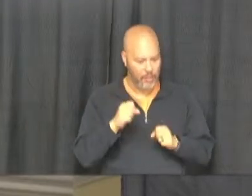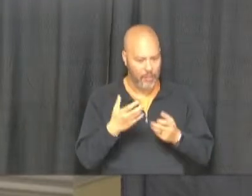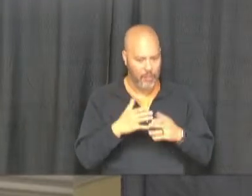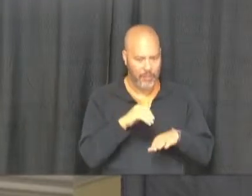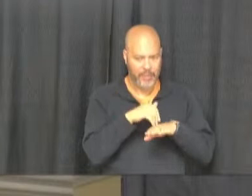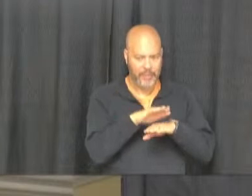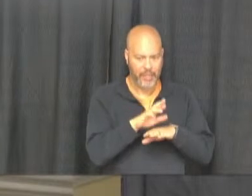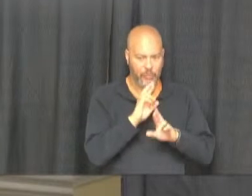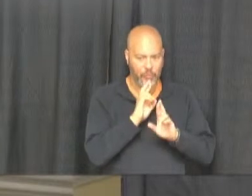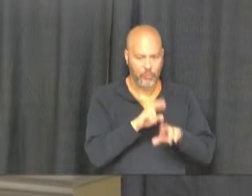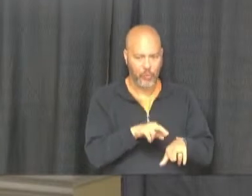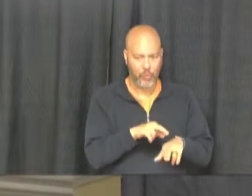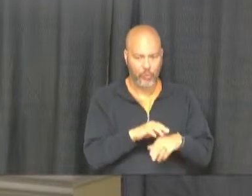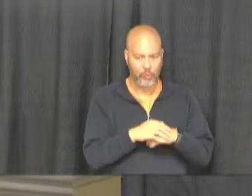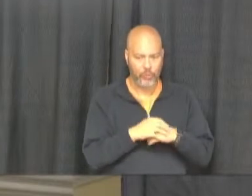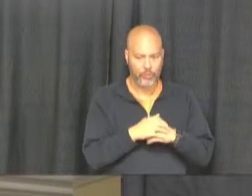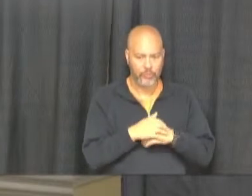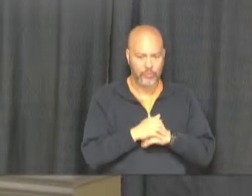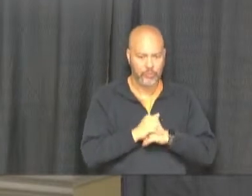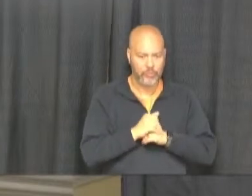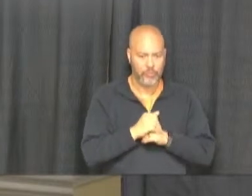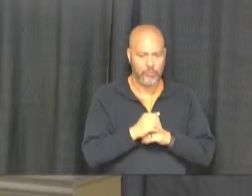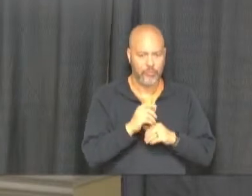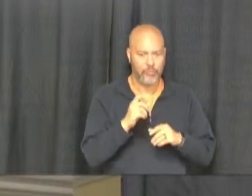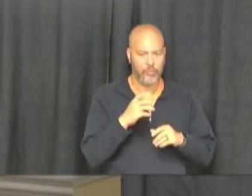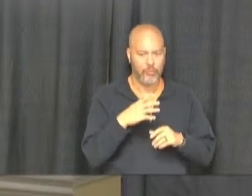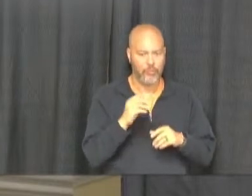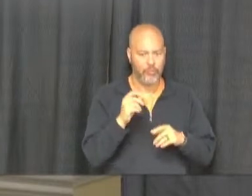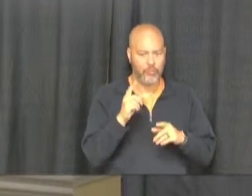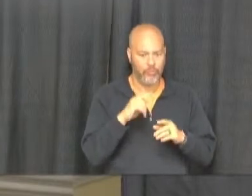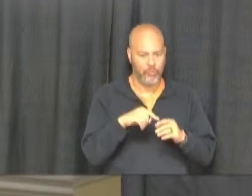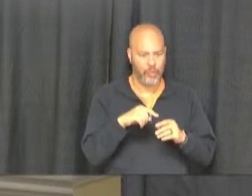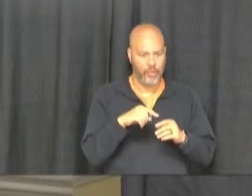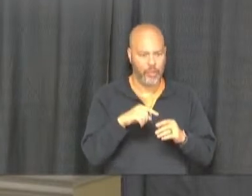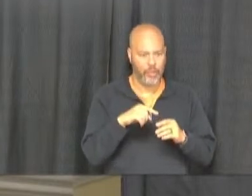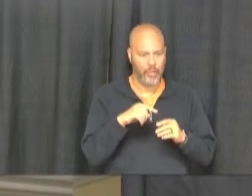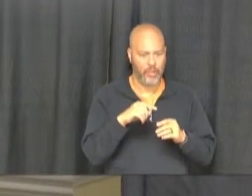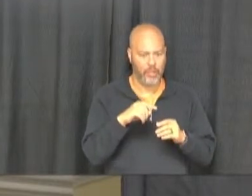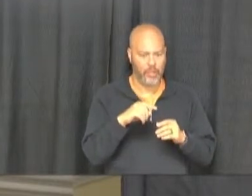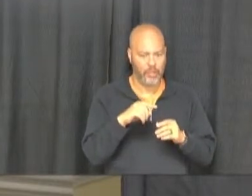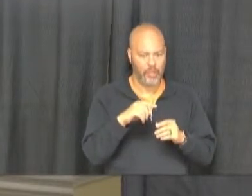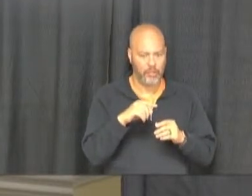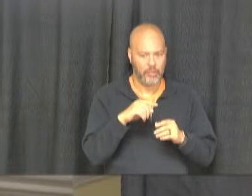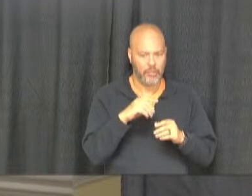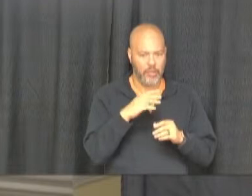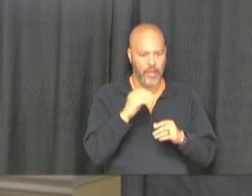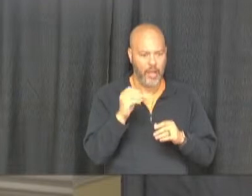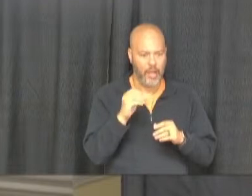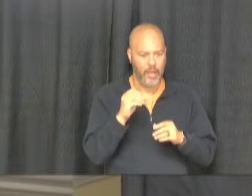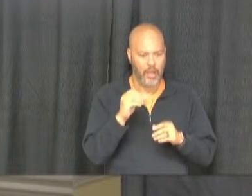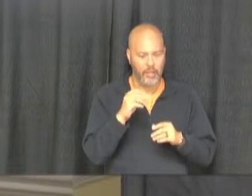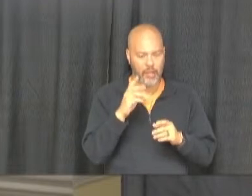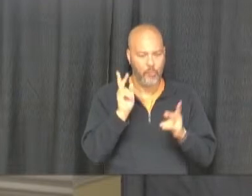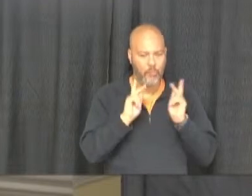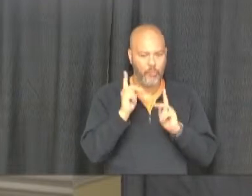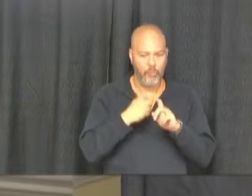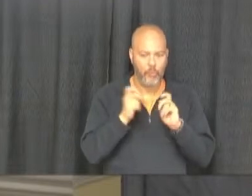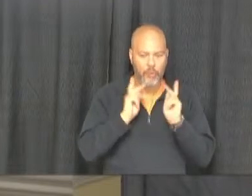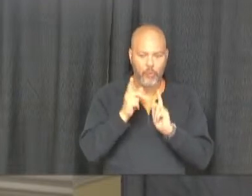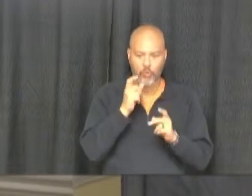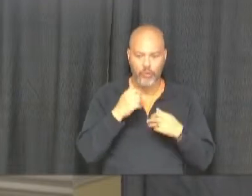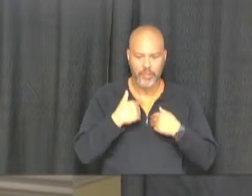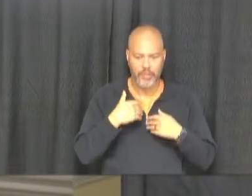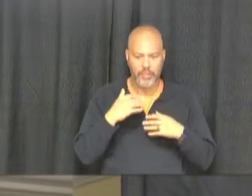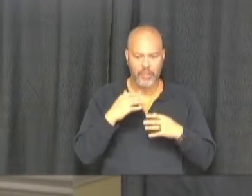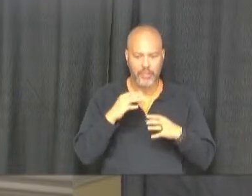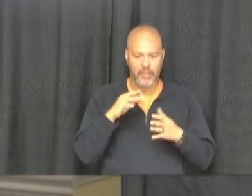the report that we received from the Red River company, the people that came in and did the study, for everybody to look